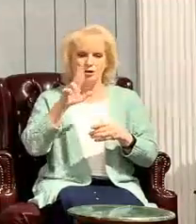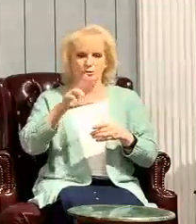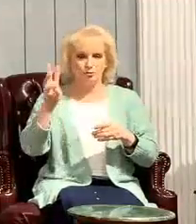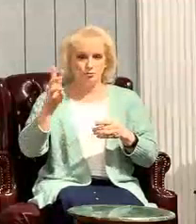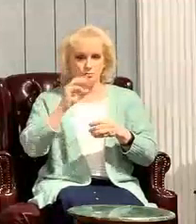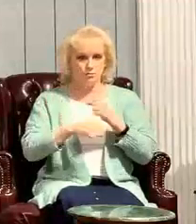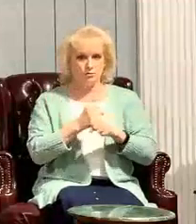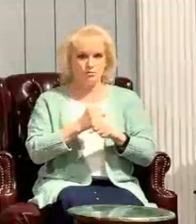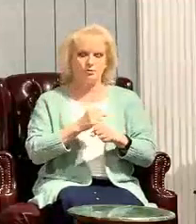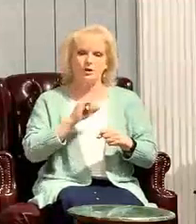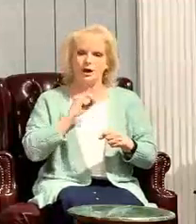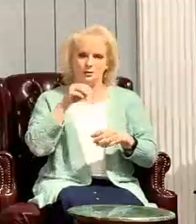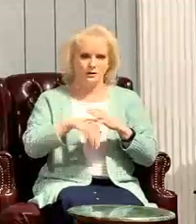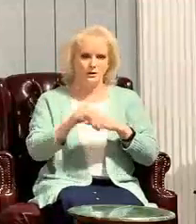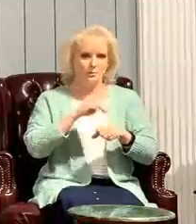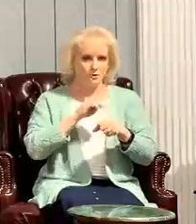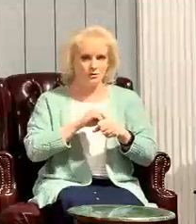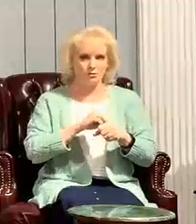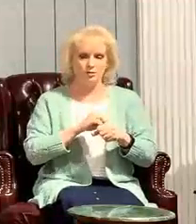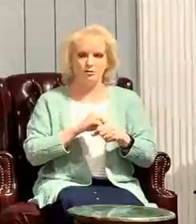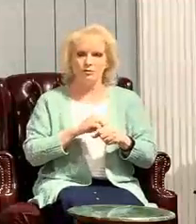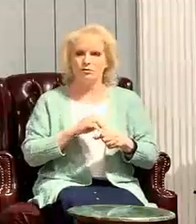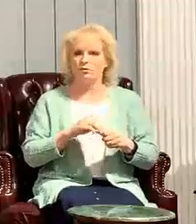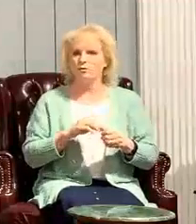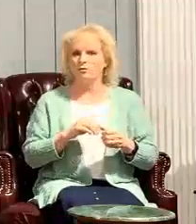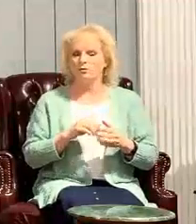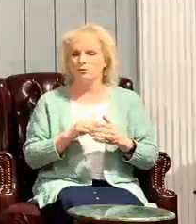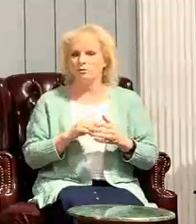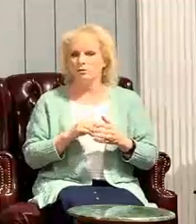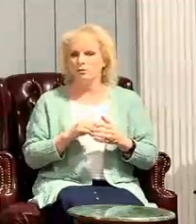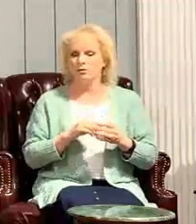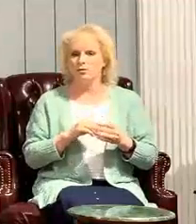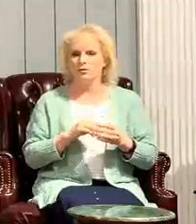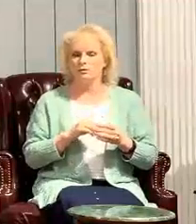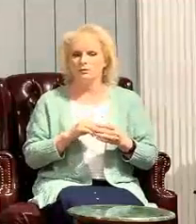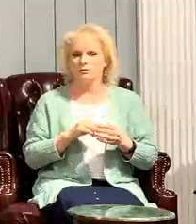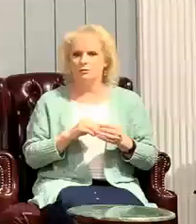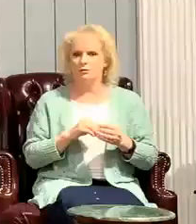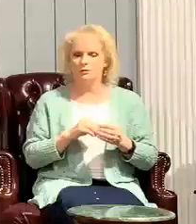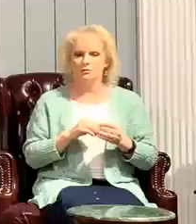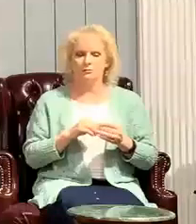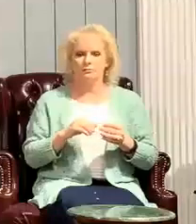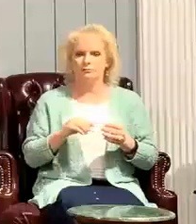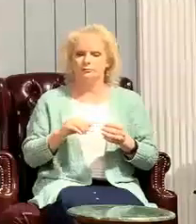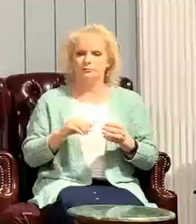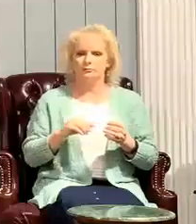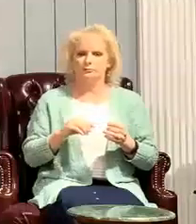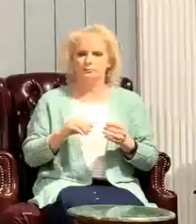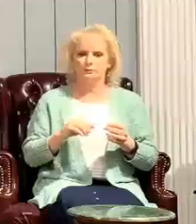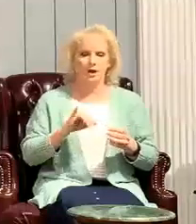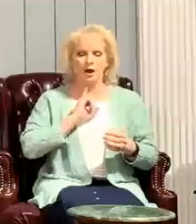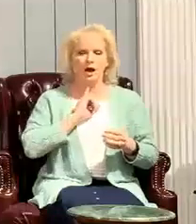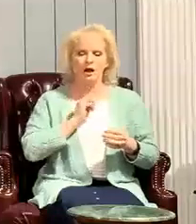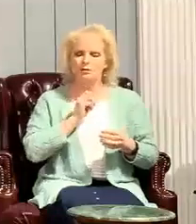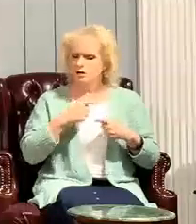ministry, and I think my wife would agree that I do not believe it. I'm not trying to build myself up or anything. I know that I'm not